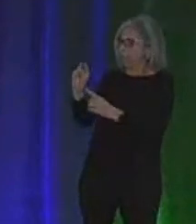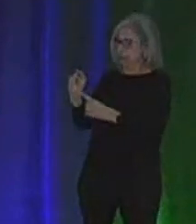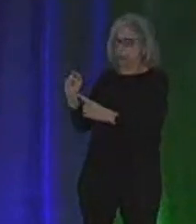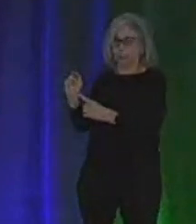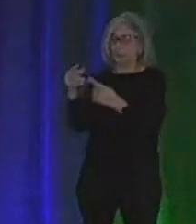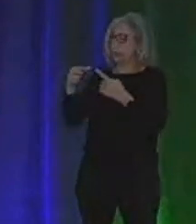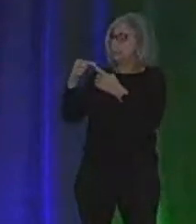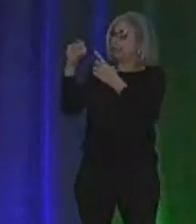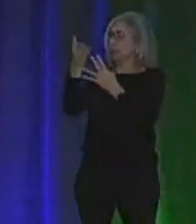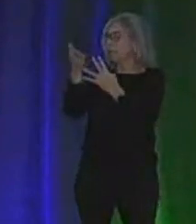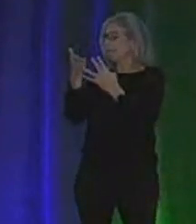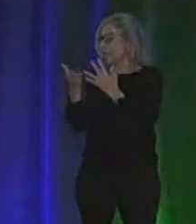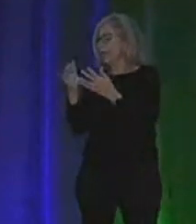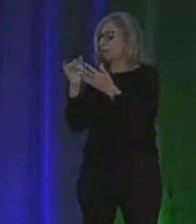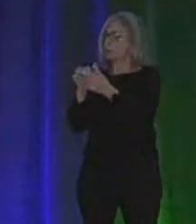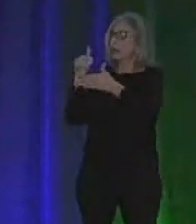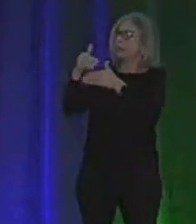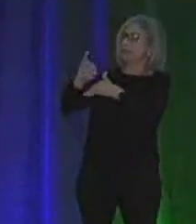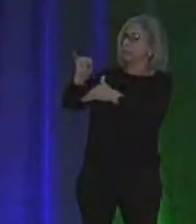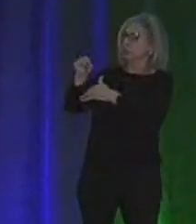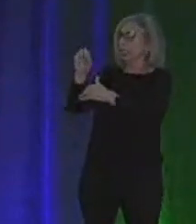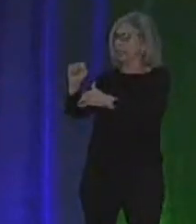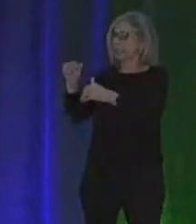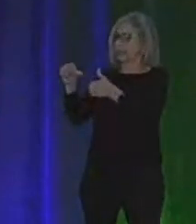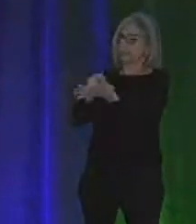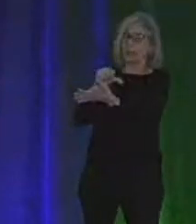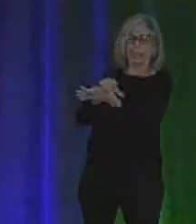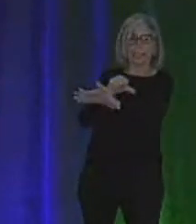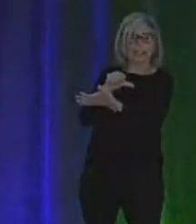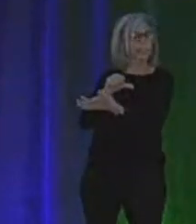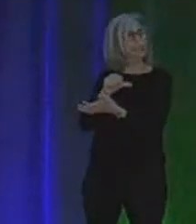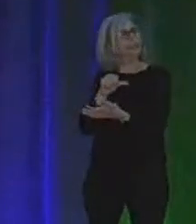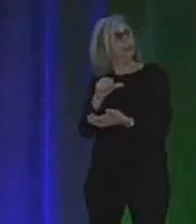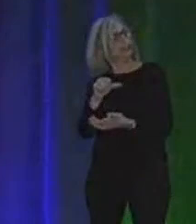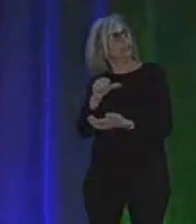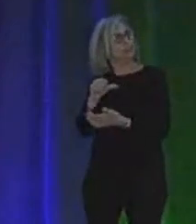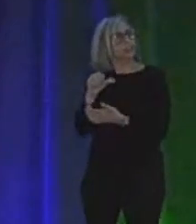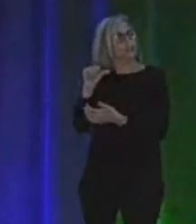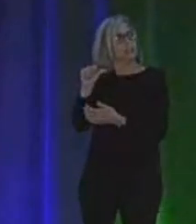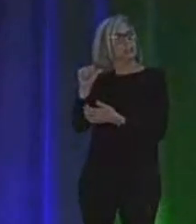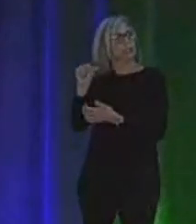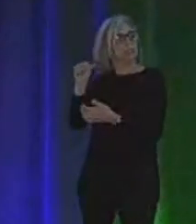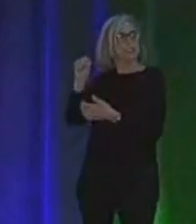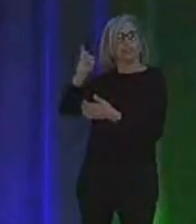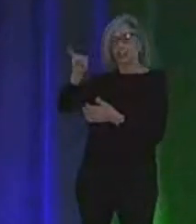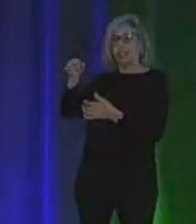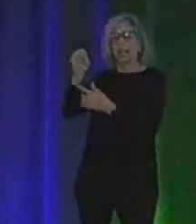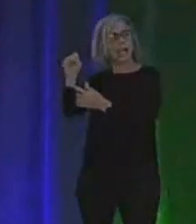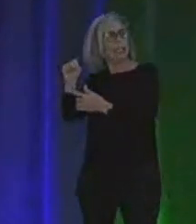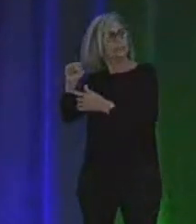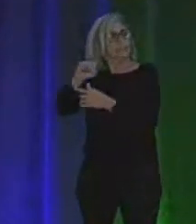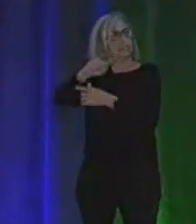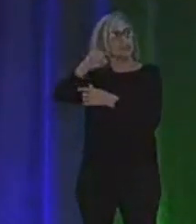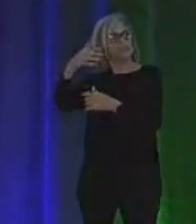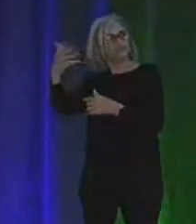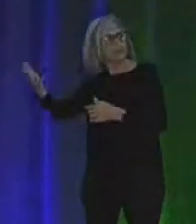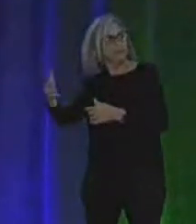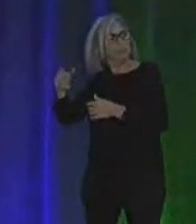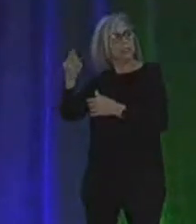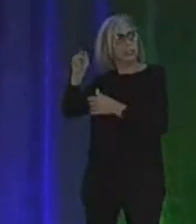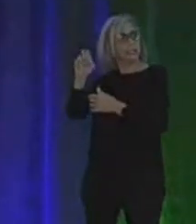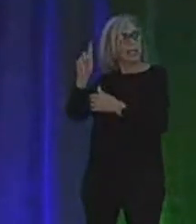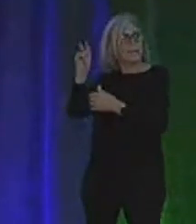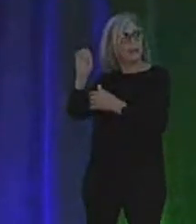special files in the Next.js app router, like page.tsx and layout.tsx, like we talked about. We have a few others, like loading.tsx